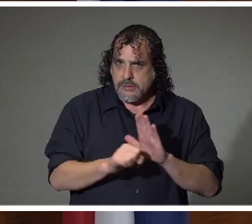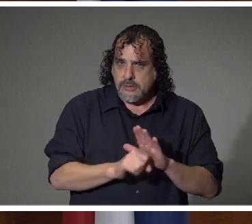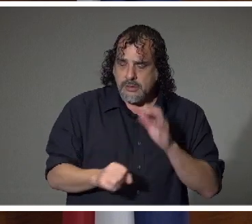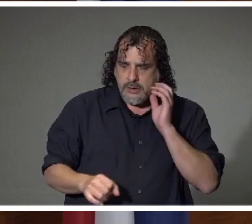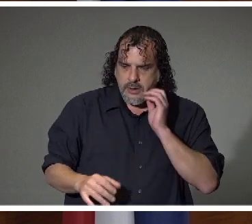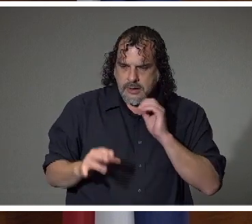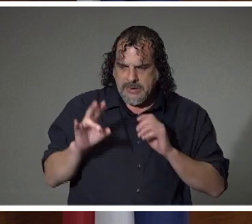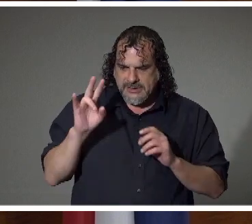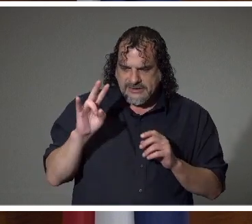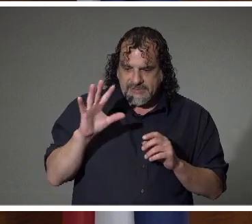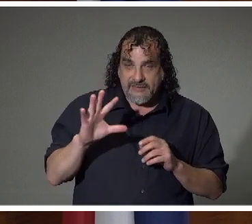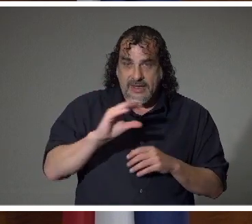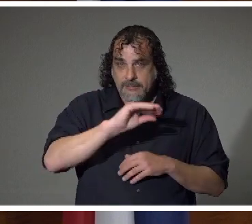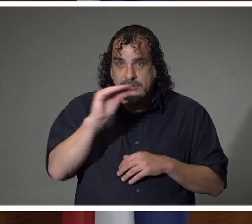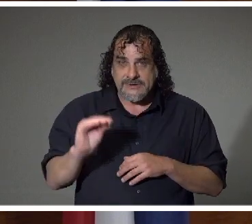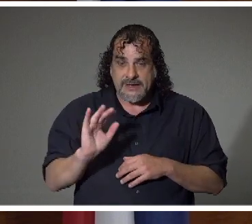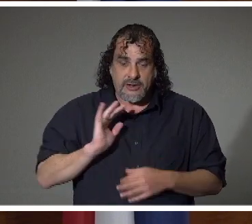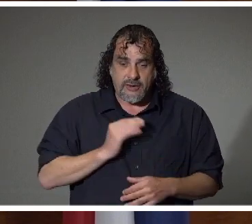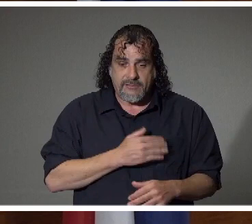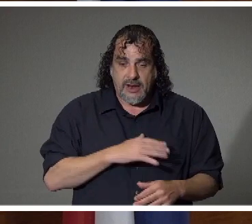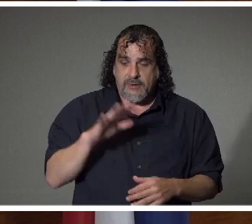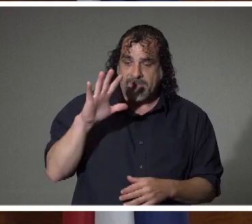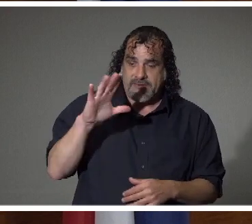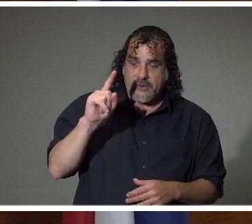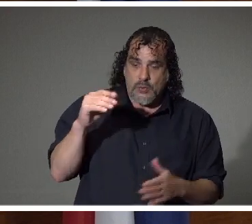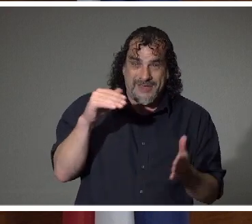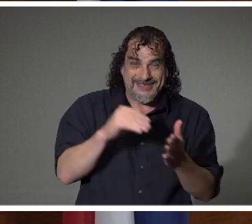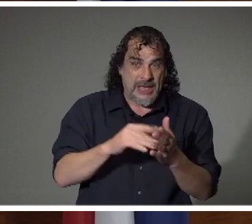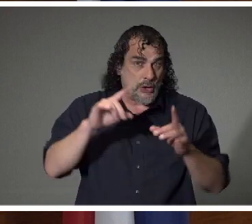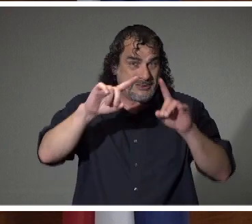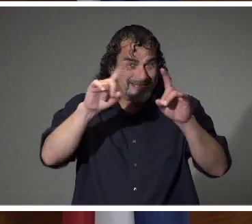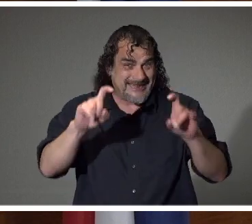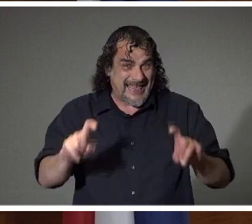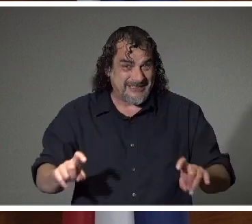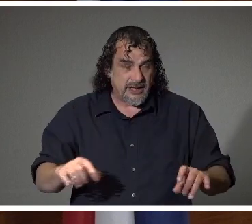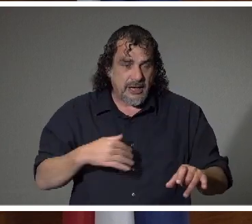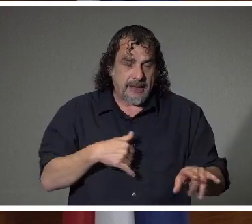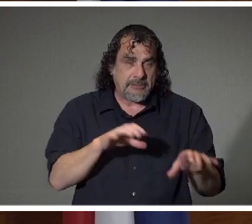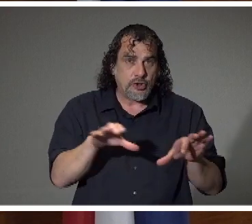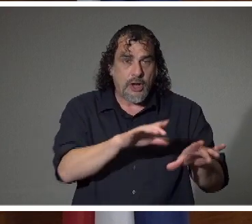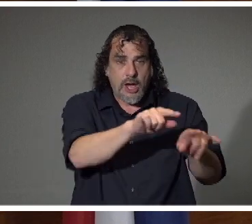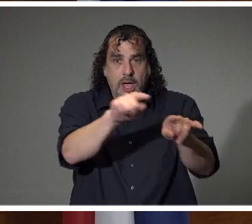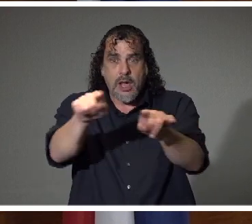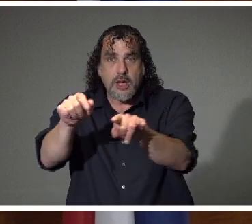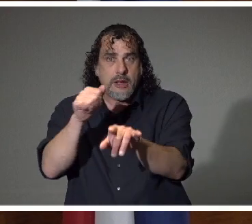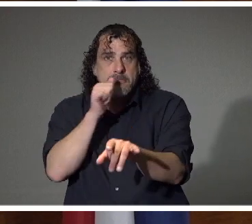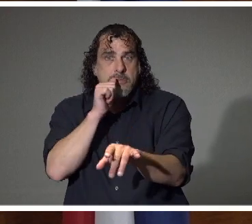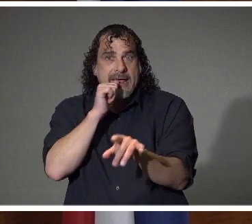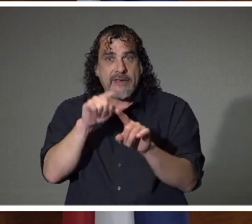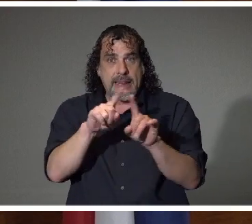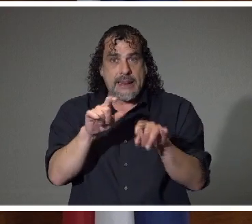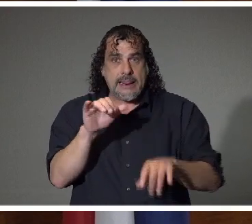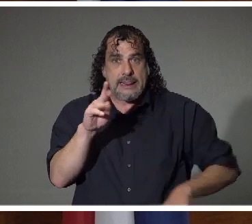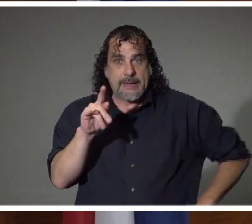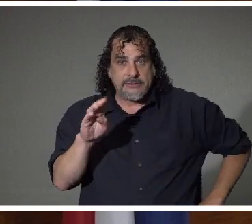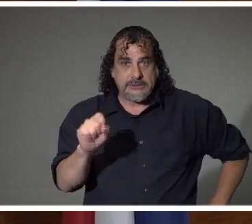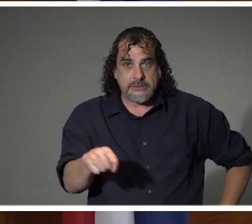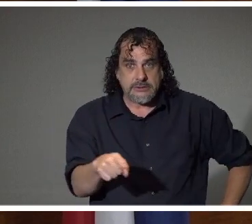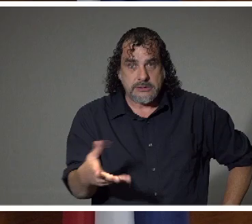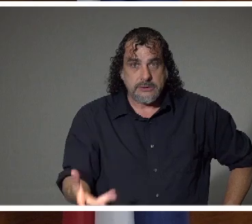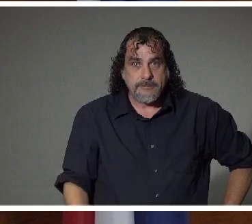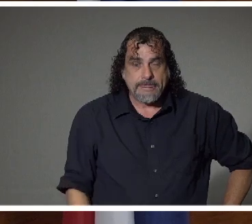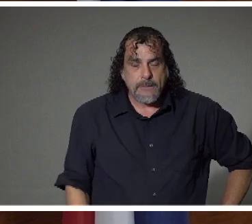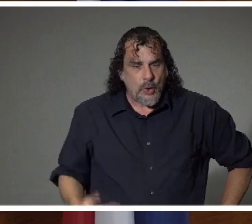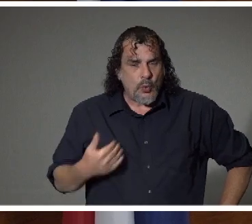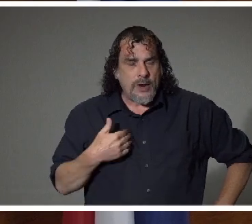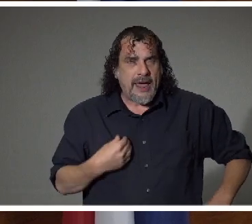approximately 75% of the total 51,000 tests so far have been performed by private labs. There is more